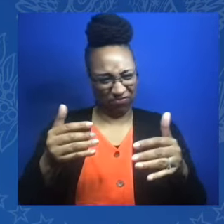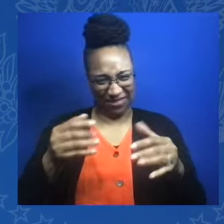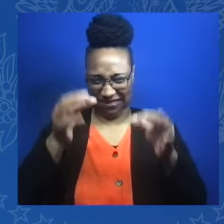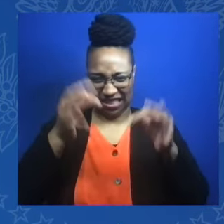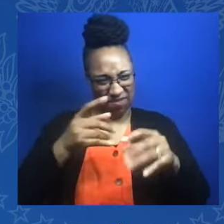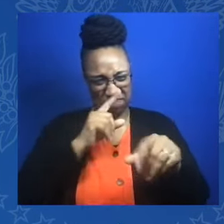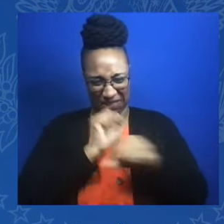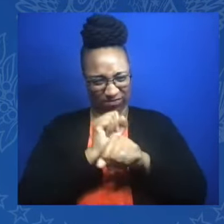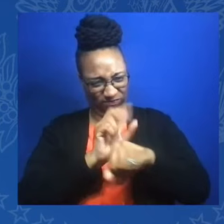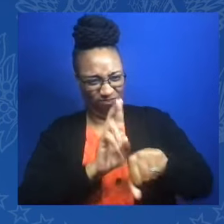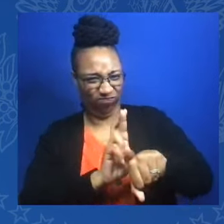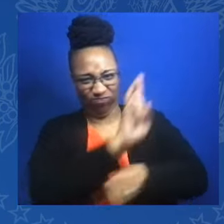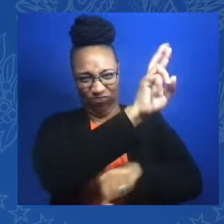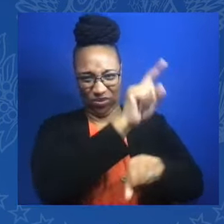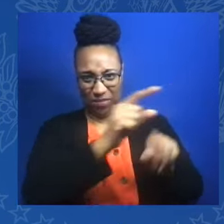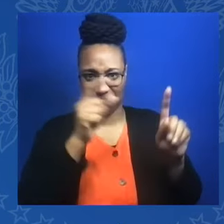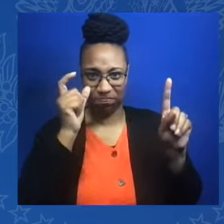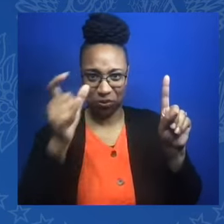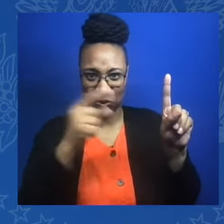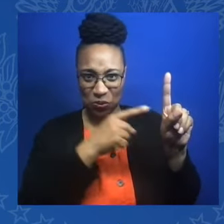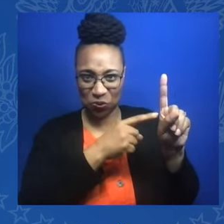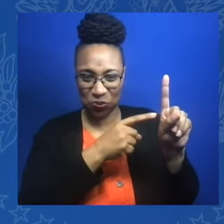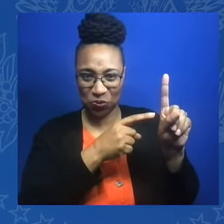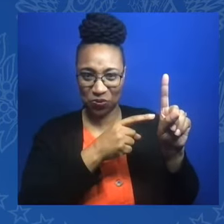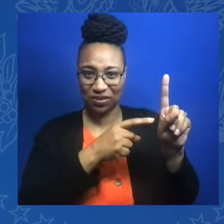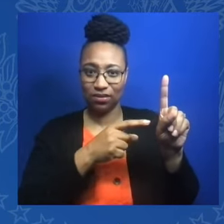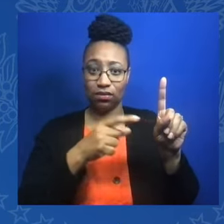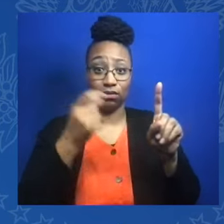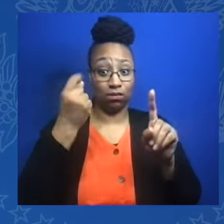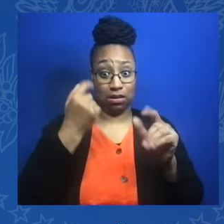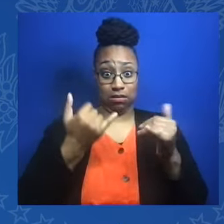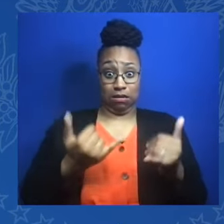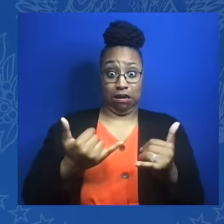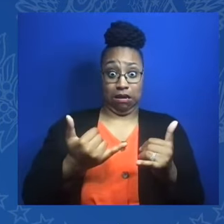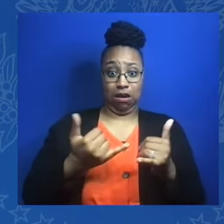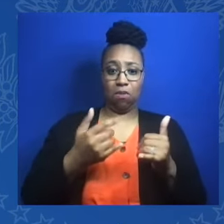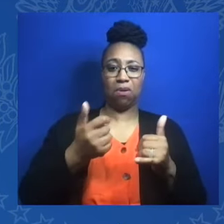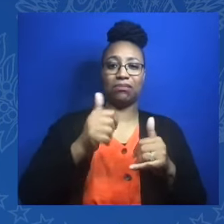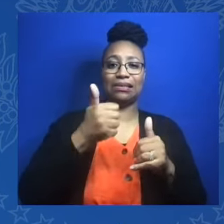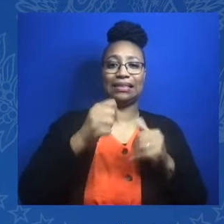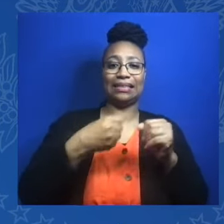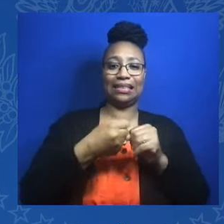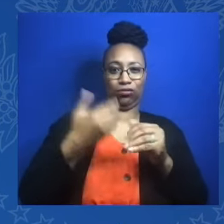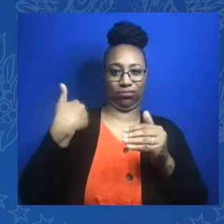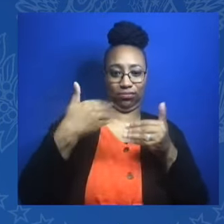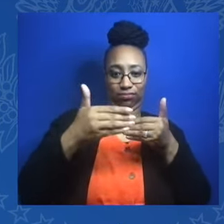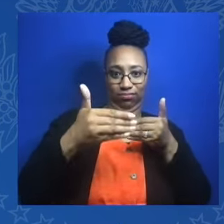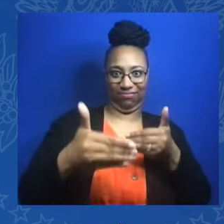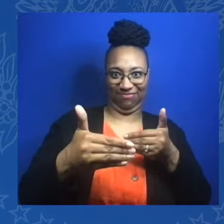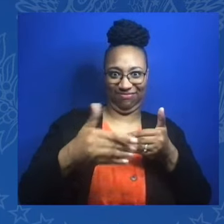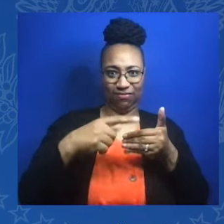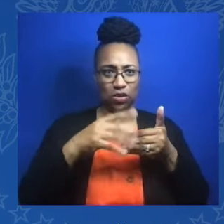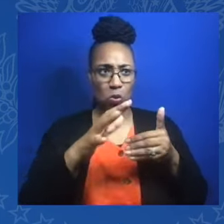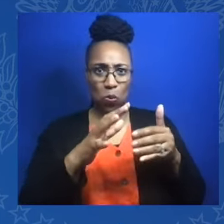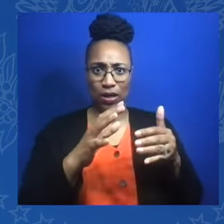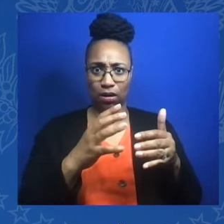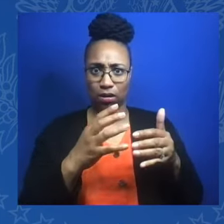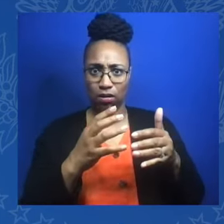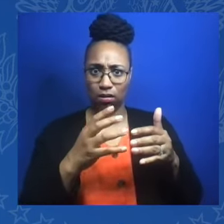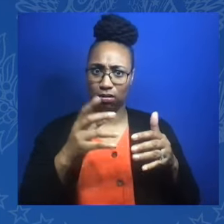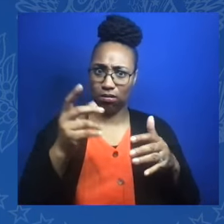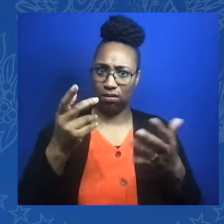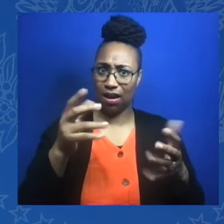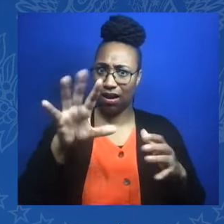easy, but because they are hard, because that challenge is one that we are willing